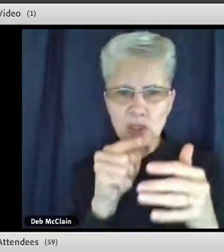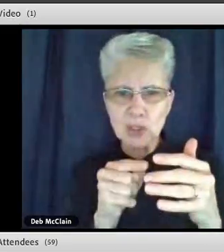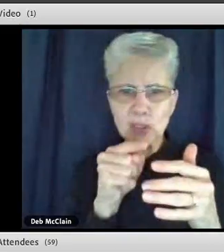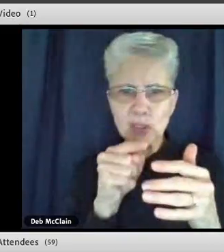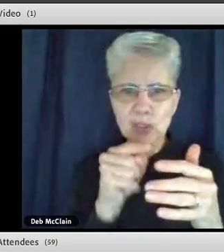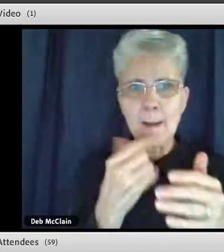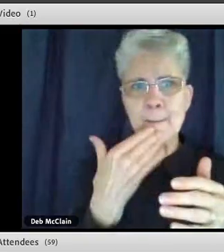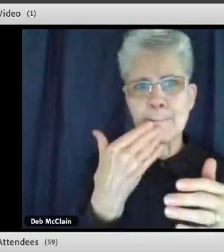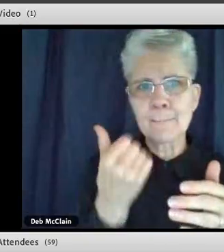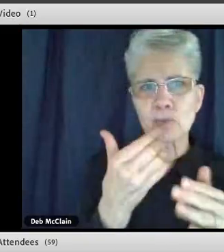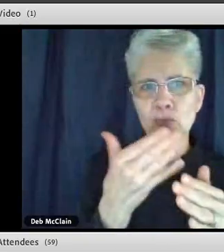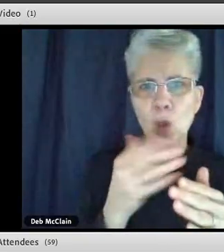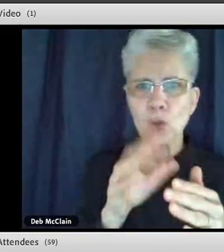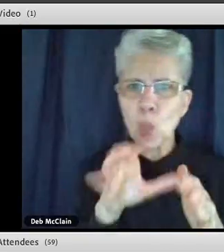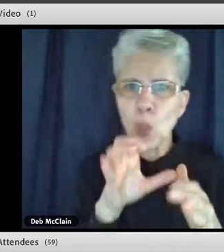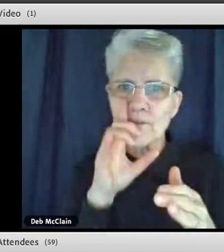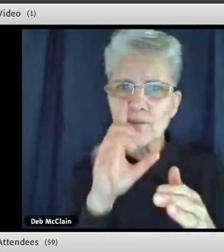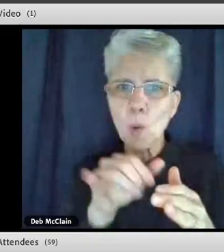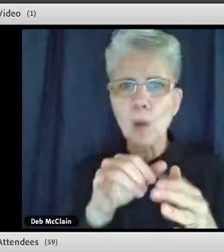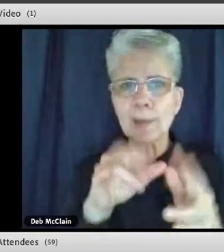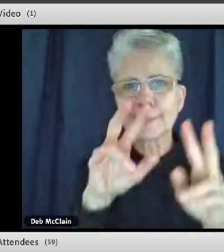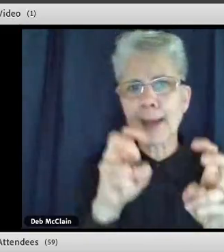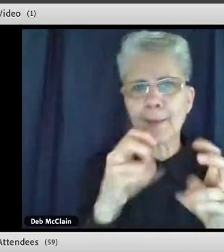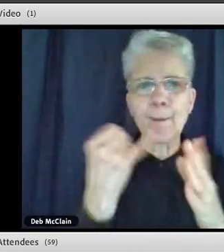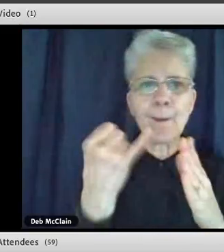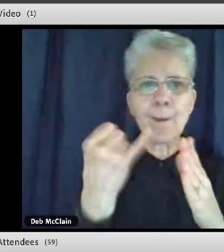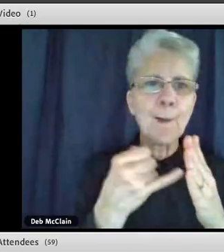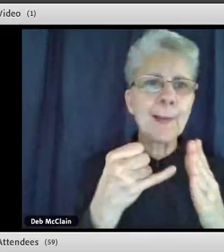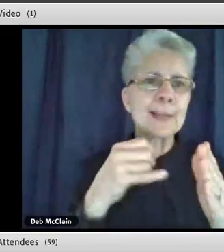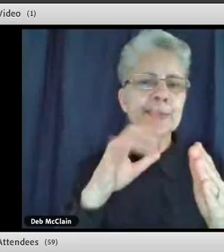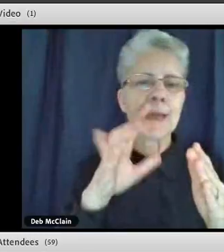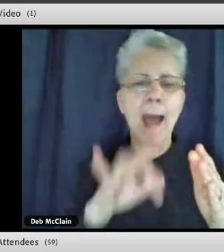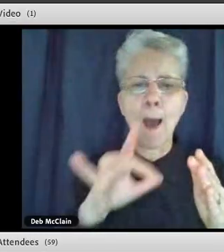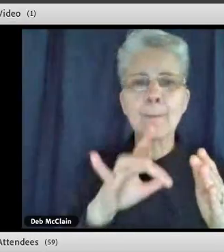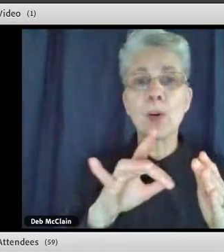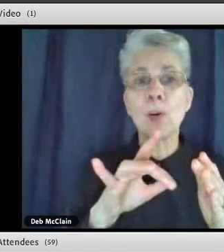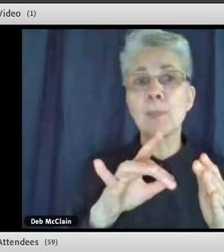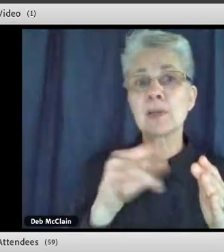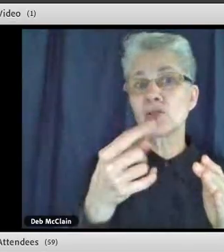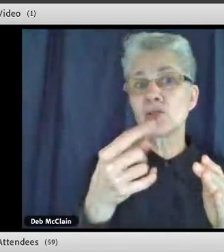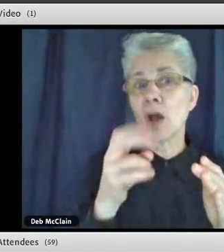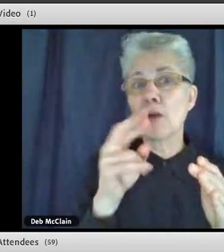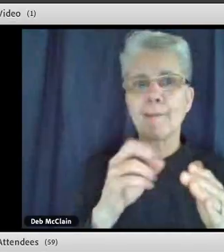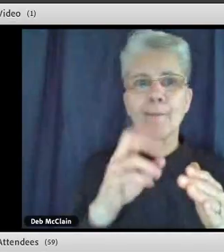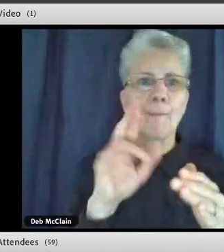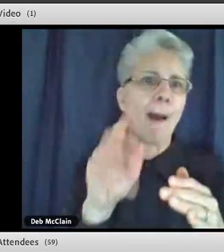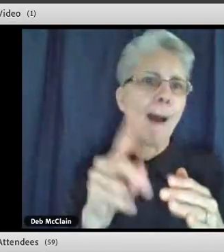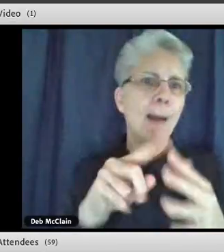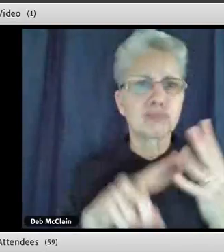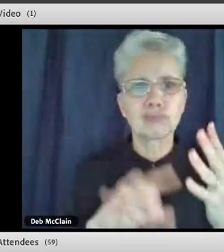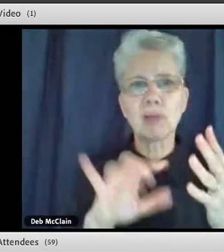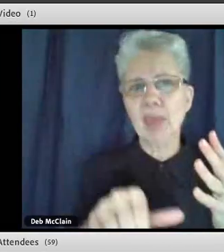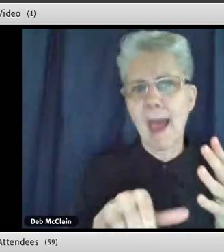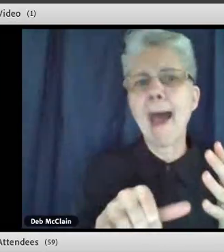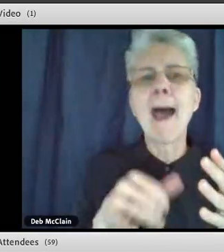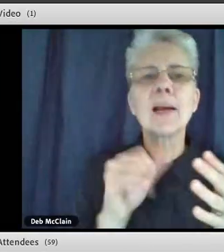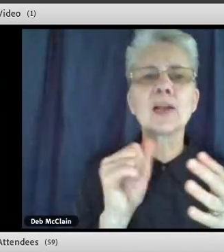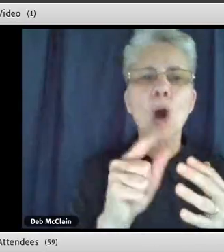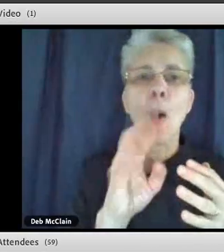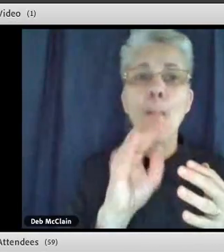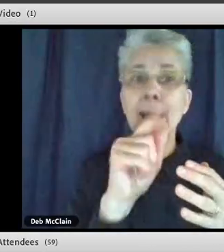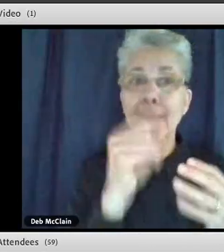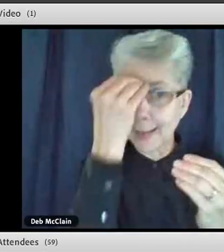title, artist, album, genre, right? So like rock and so forth. This is all metadata. And same